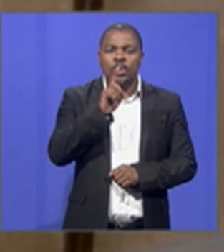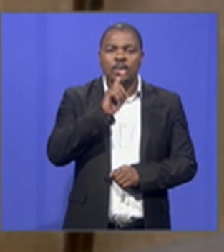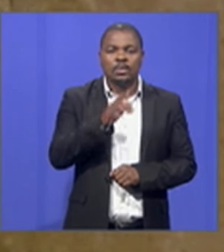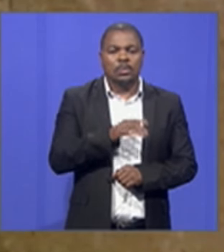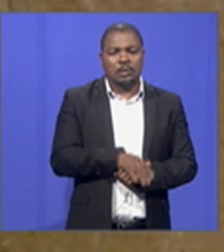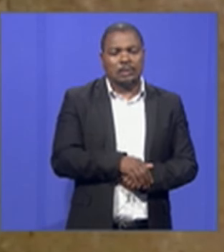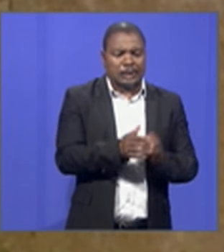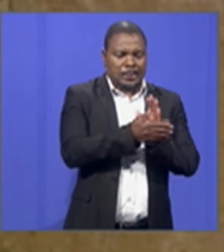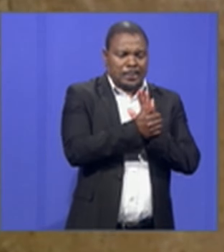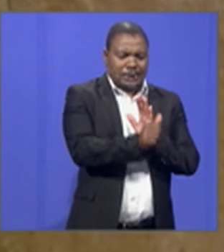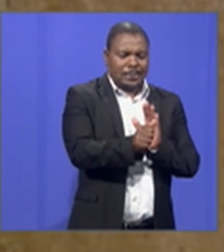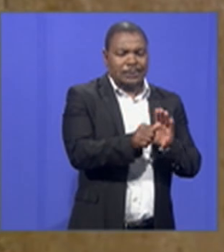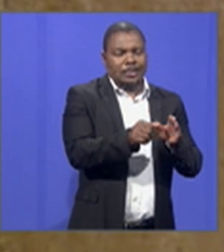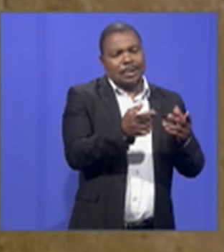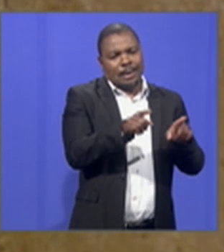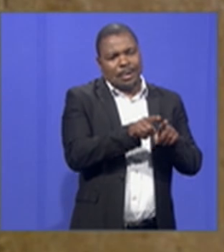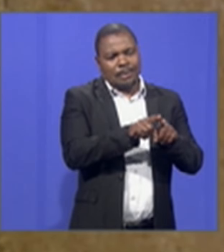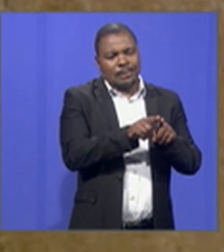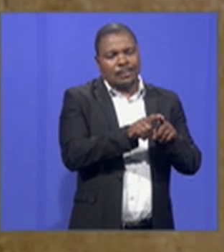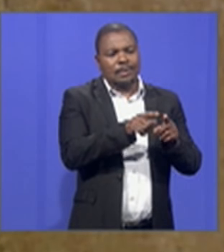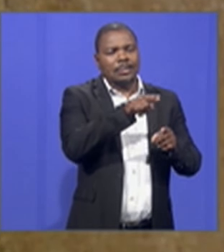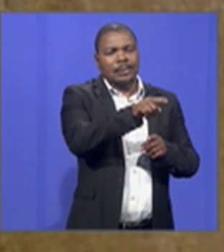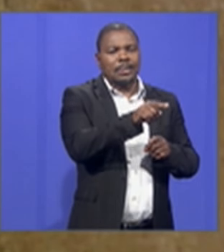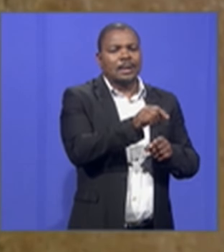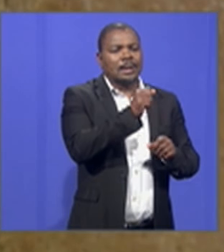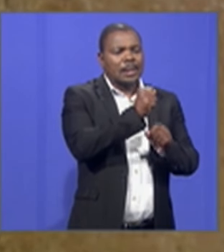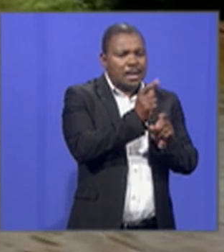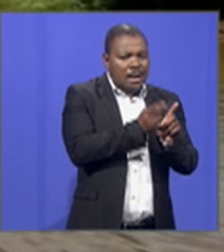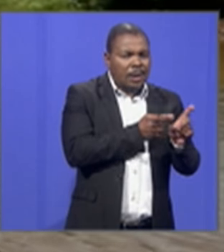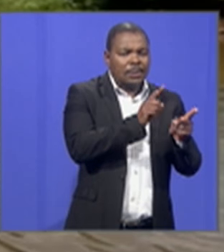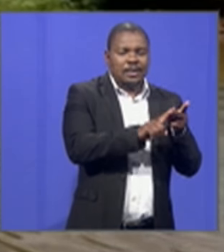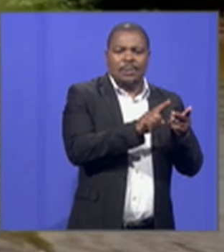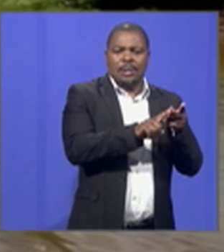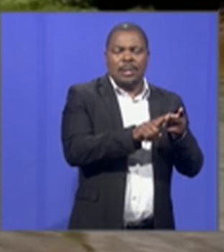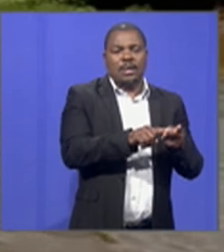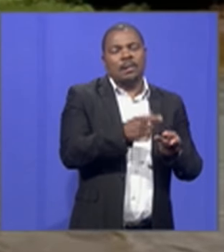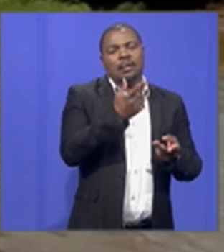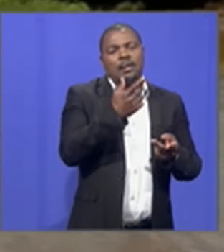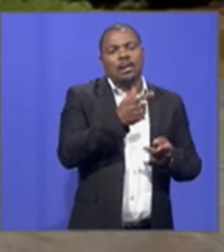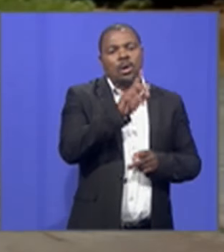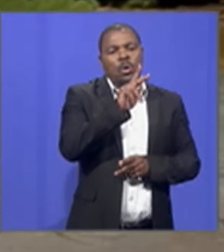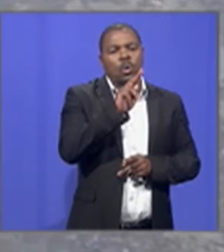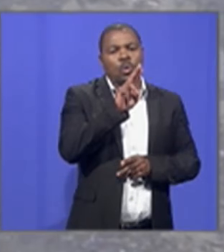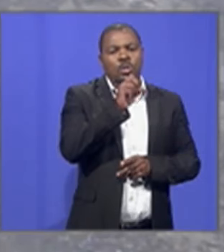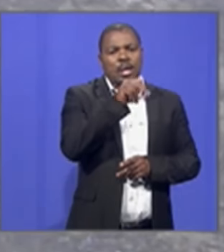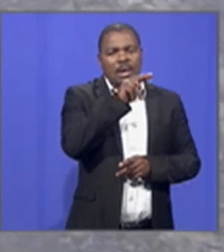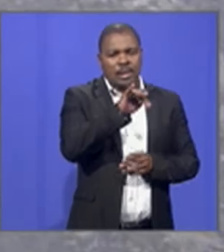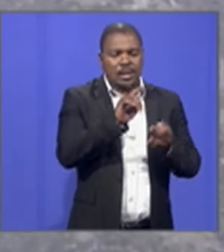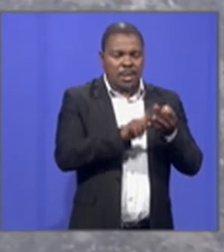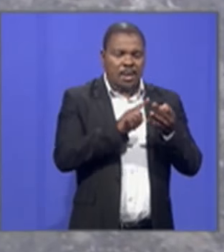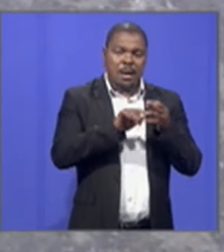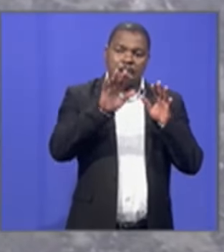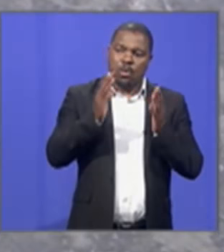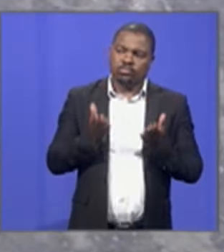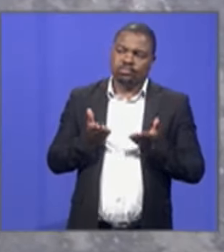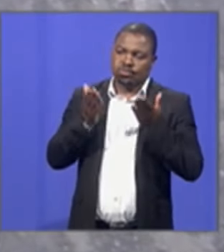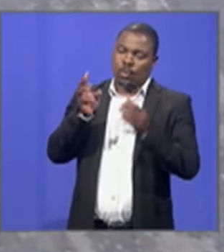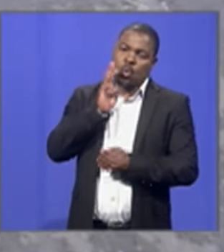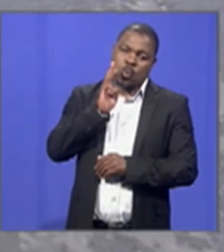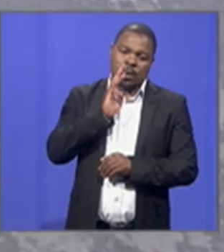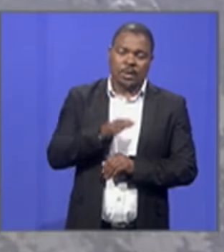tša rena tša go tshwana le bo Giyani, bo Maphušane, bo Lolekane mo e le gore go re kgona go fa batho ba go rena metsi. In